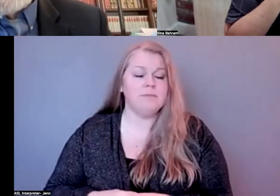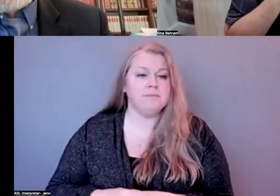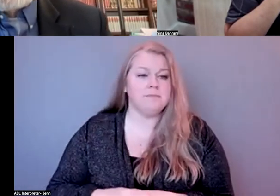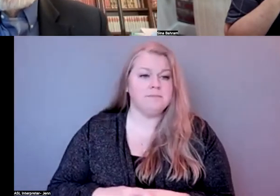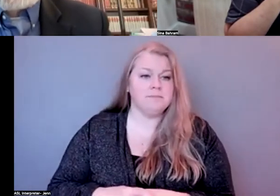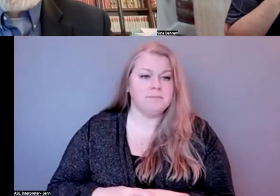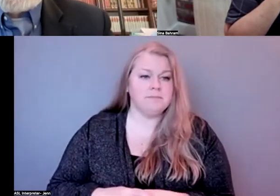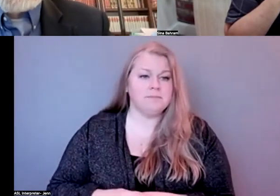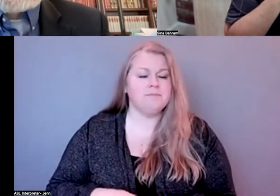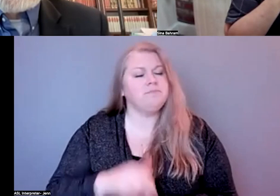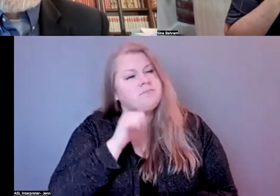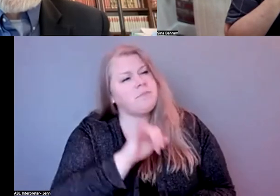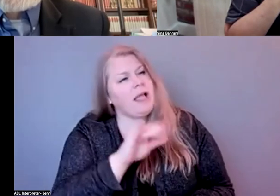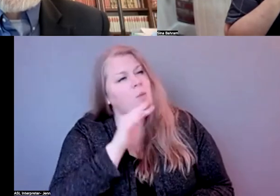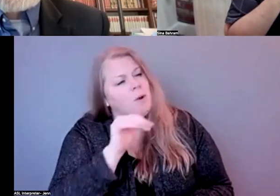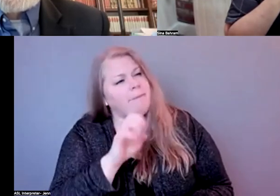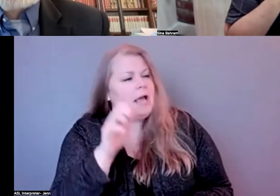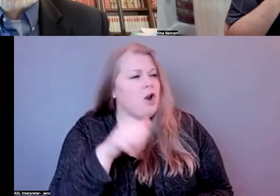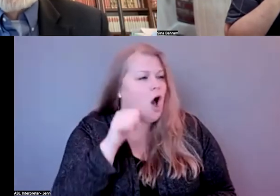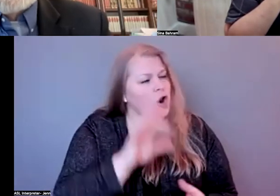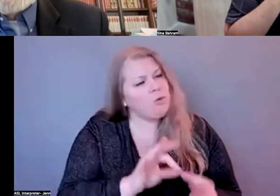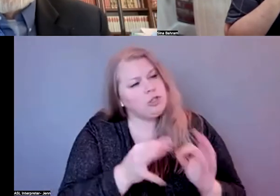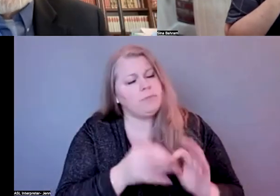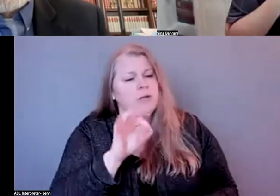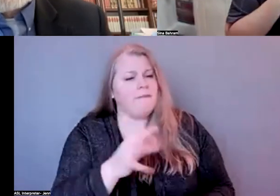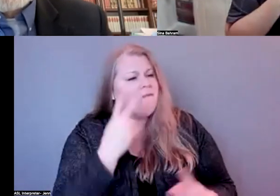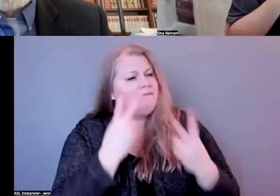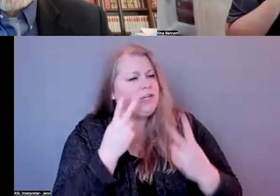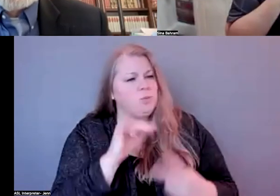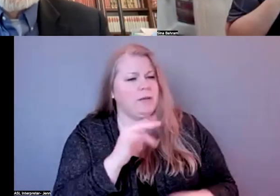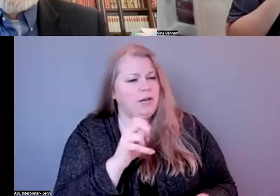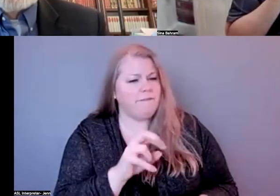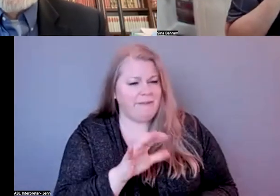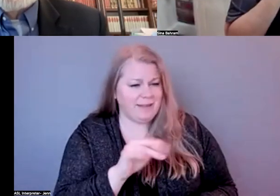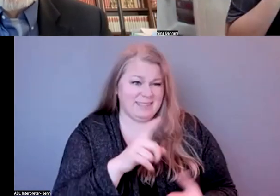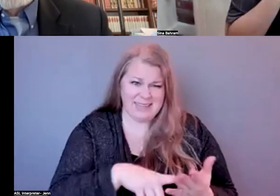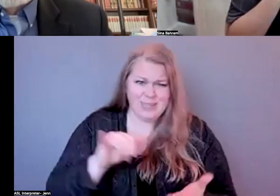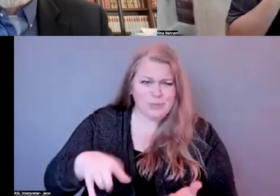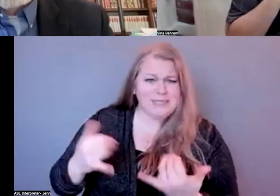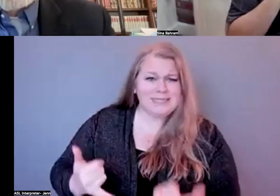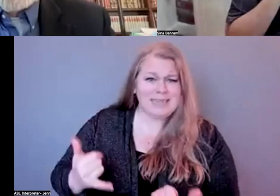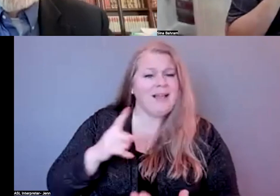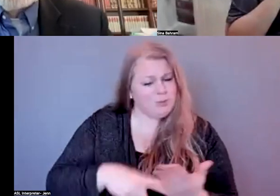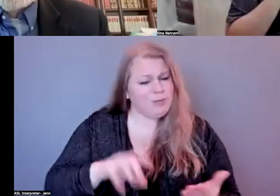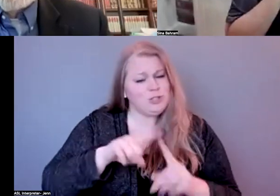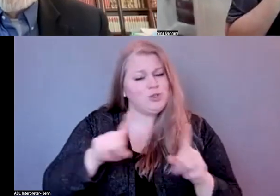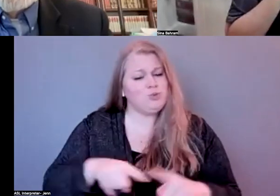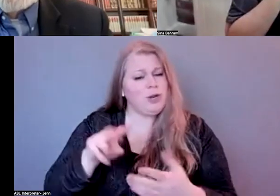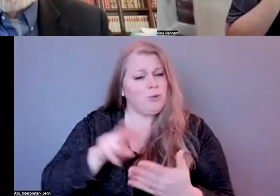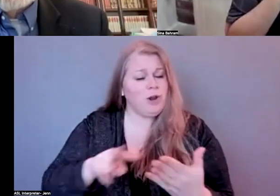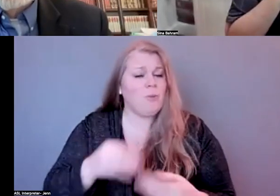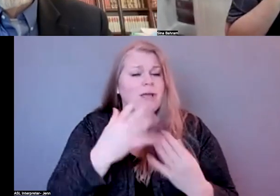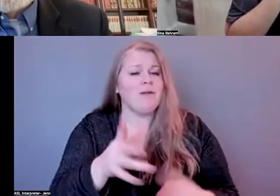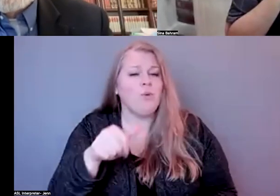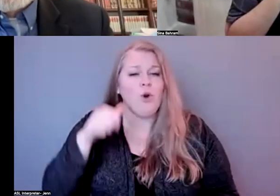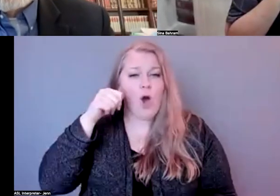be, well, it would be an audio interpretation of a visual interface, which is what it is now. That's what screen readers do. They try to give you an audio